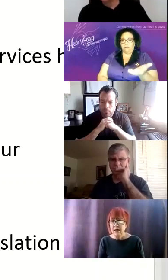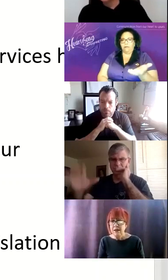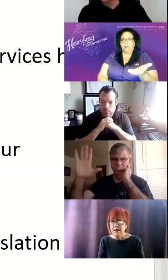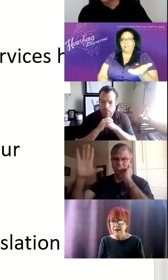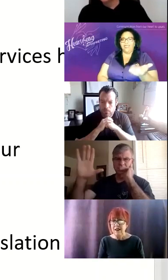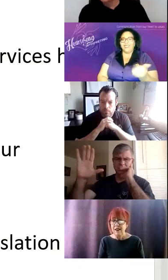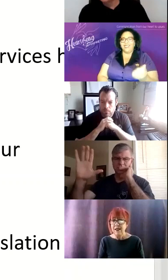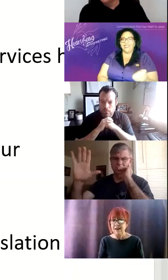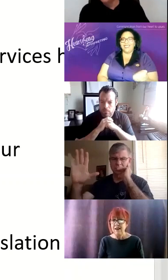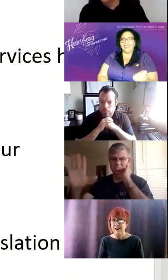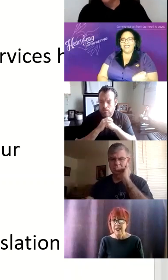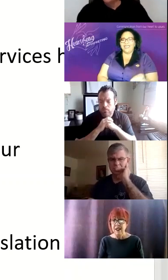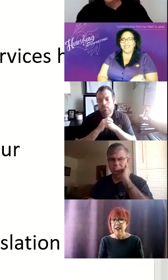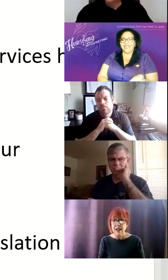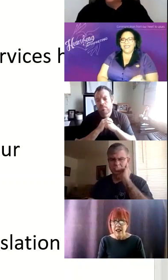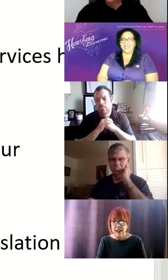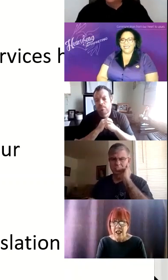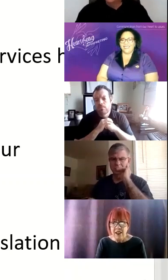Nobody?